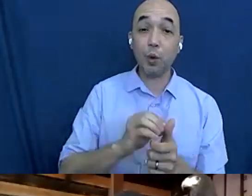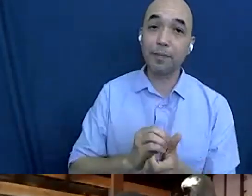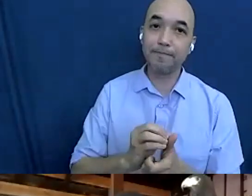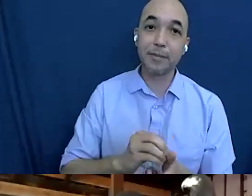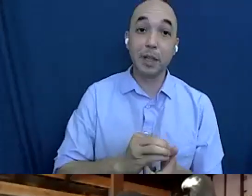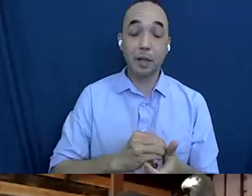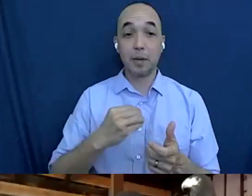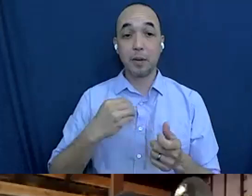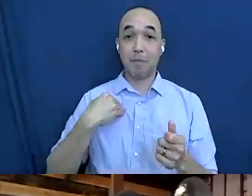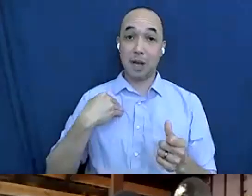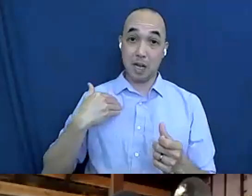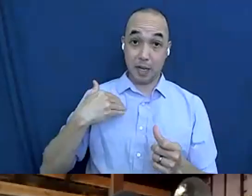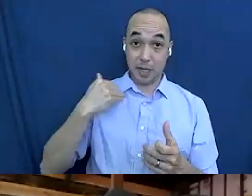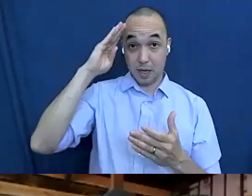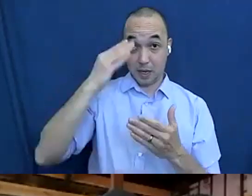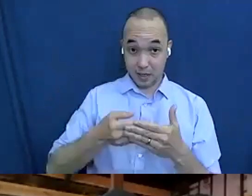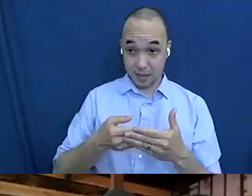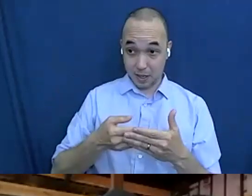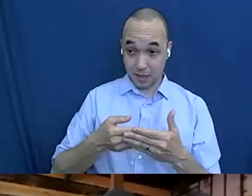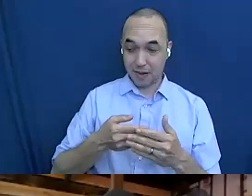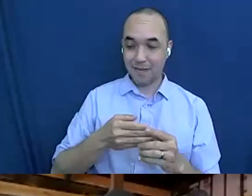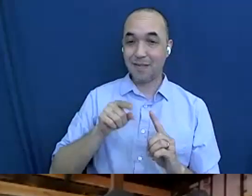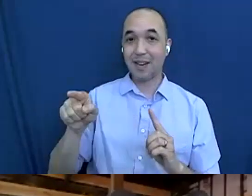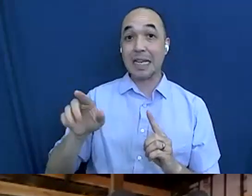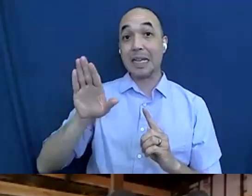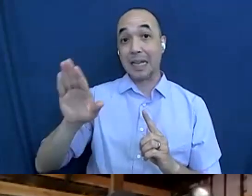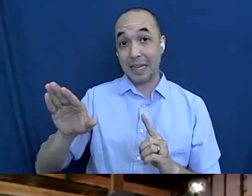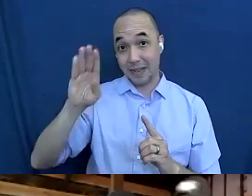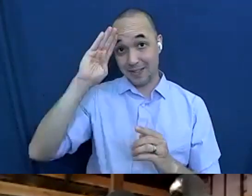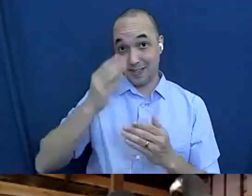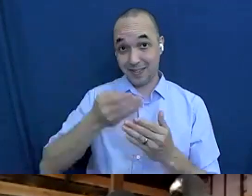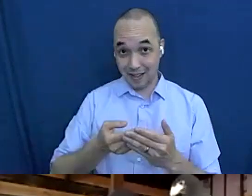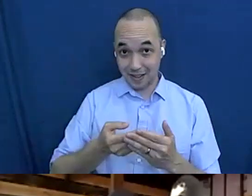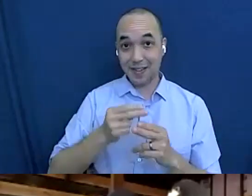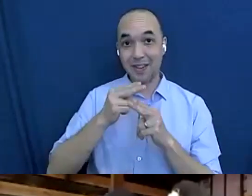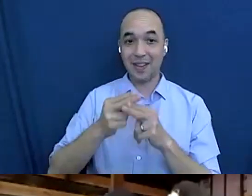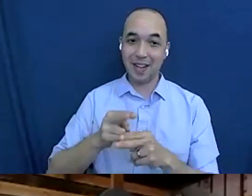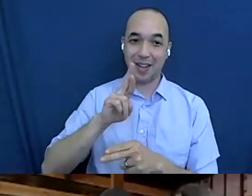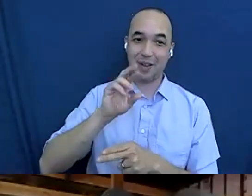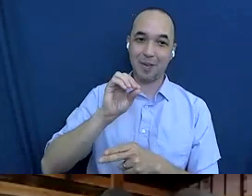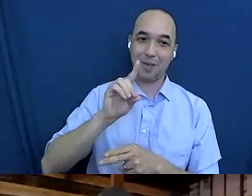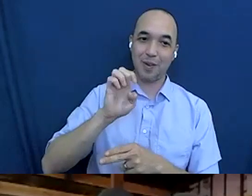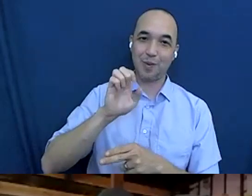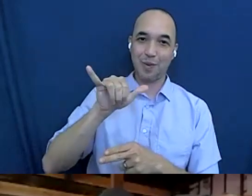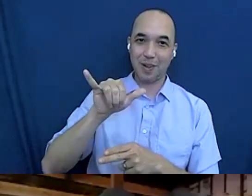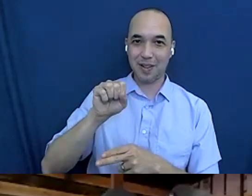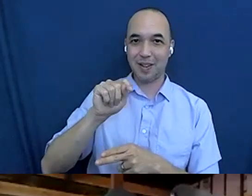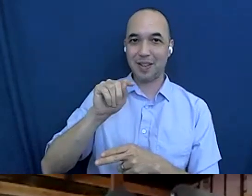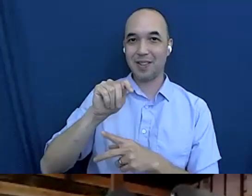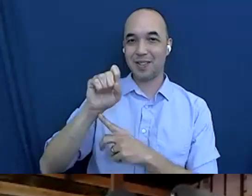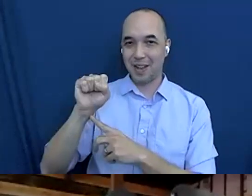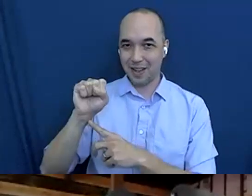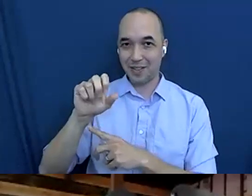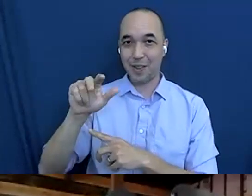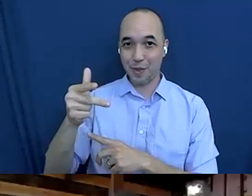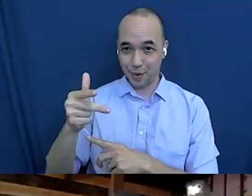son, and he's actually Rodney Stotts III now. So we have another falconer that's only 4 months old, but we'll get a glove made